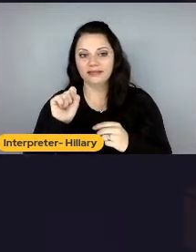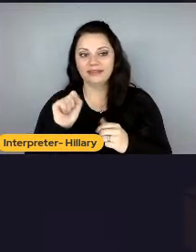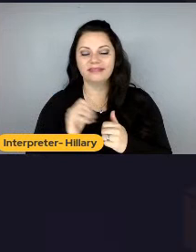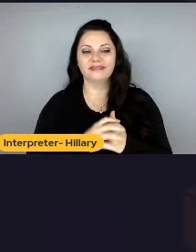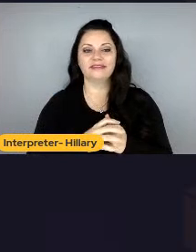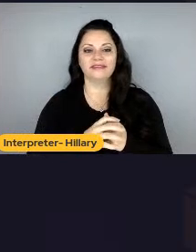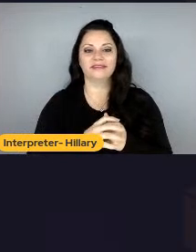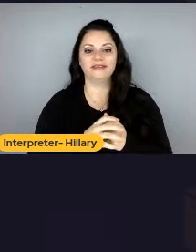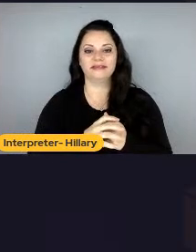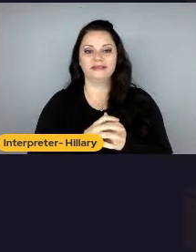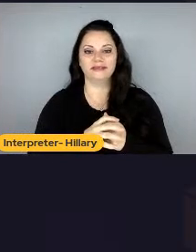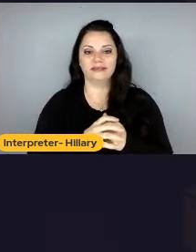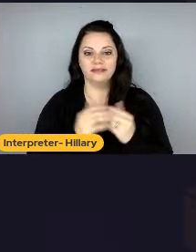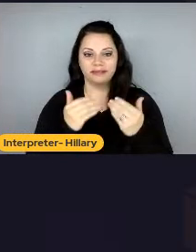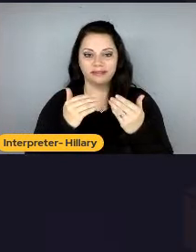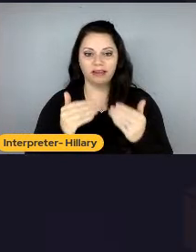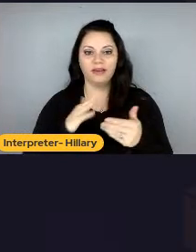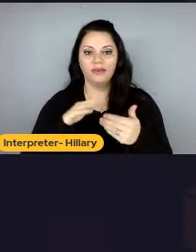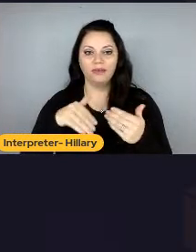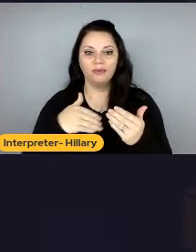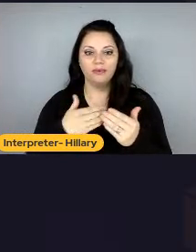Commit all of the changes.